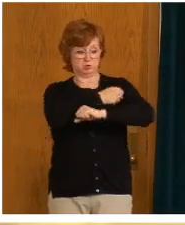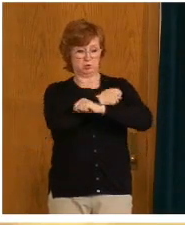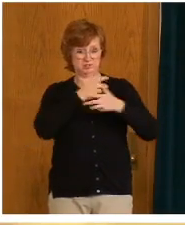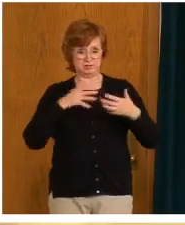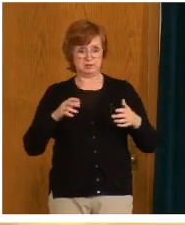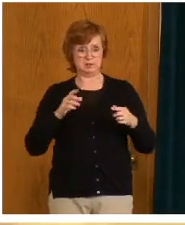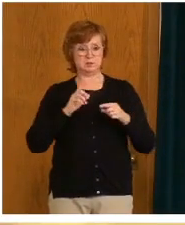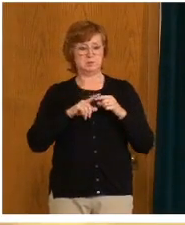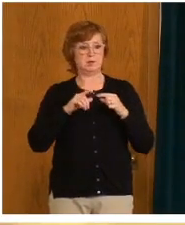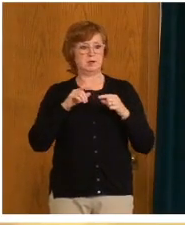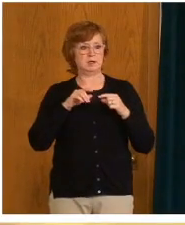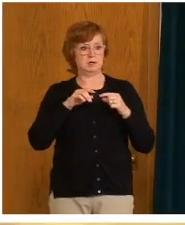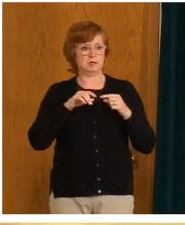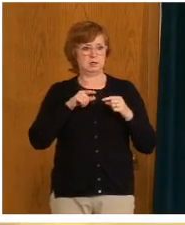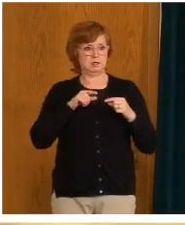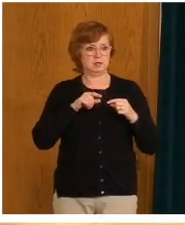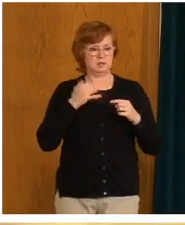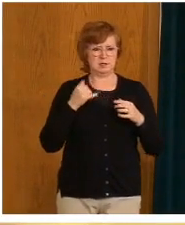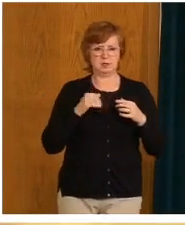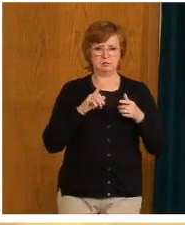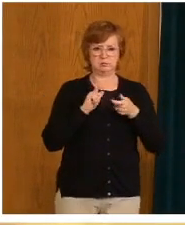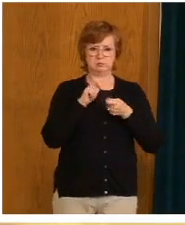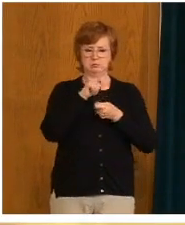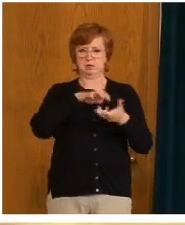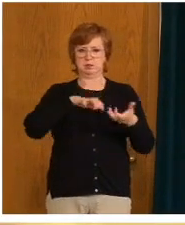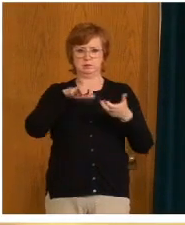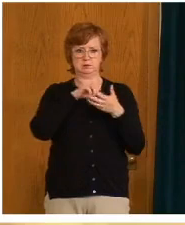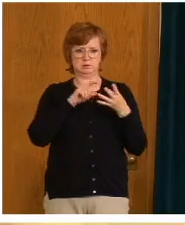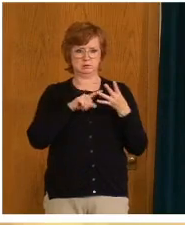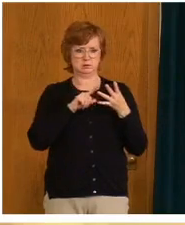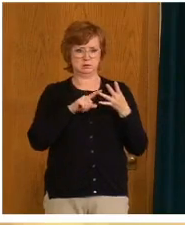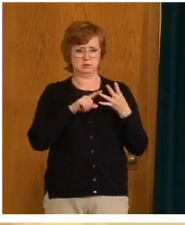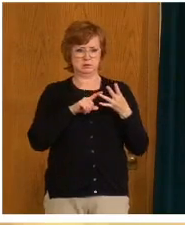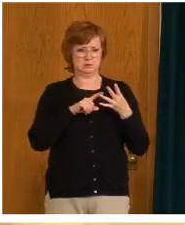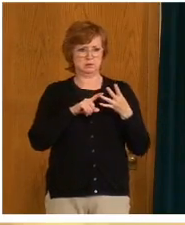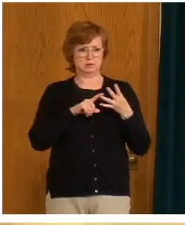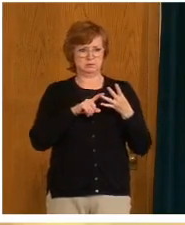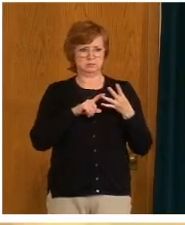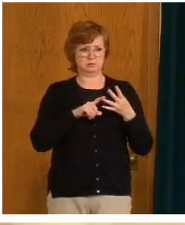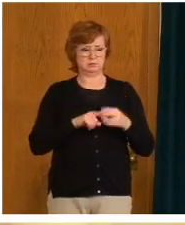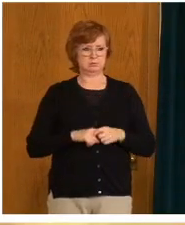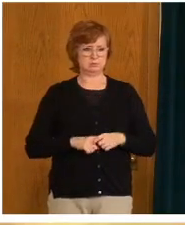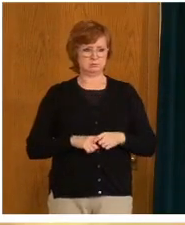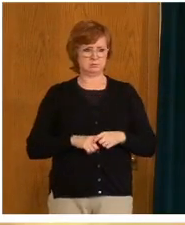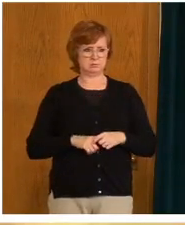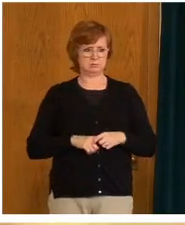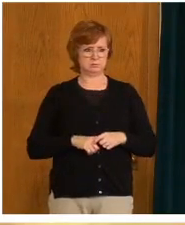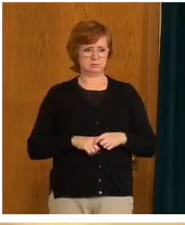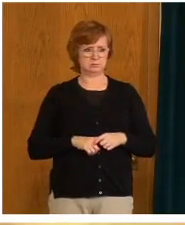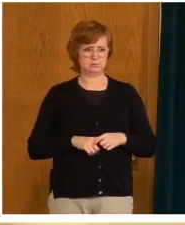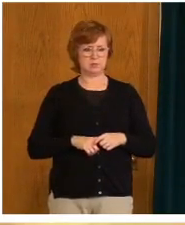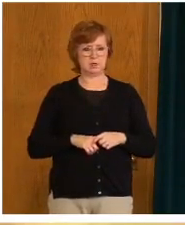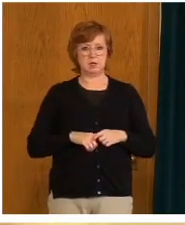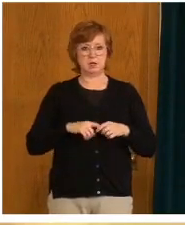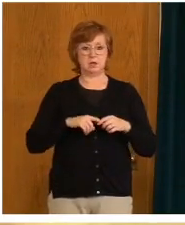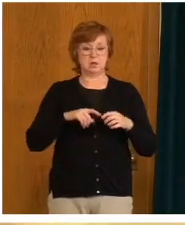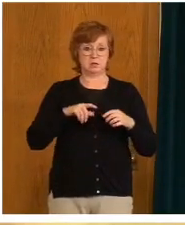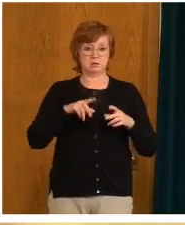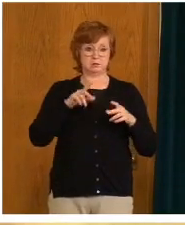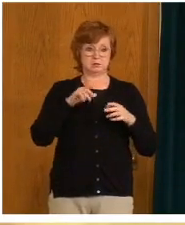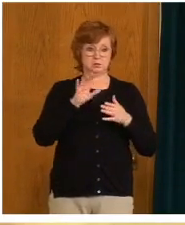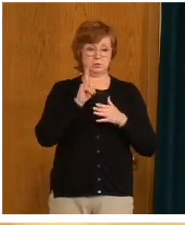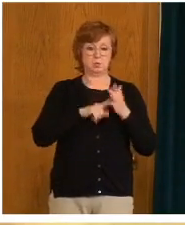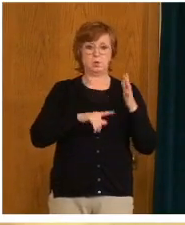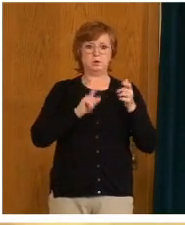be Moderna and Pfizer, but now it seems like there's a lot less confidence there and really on any second doses for AstraZeneca. So